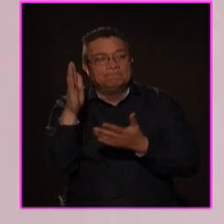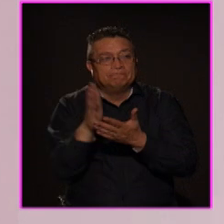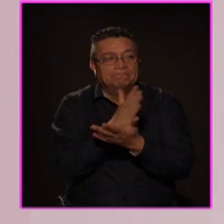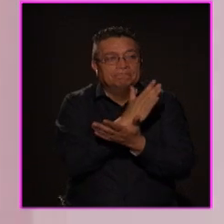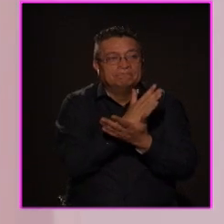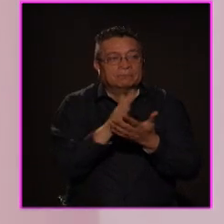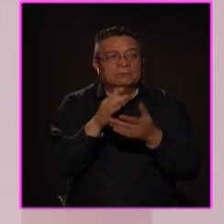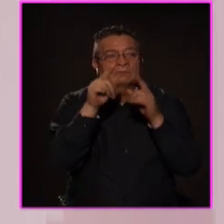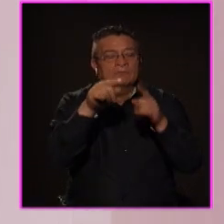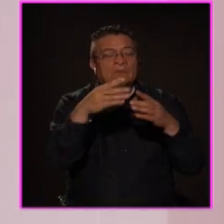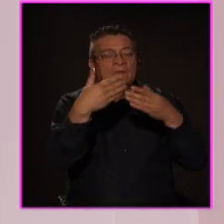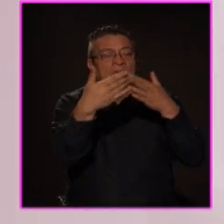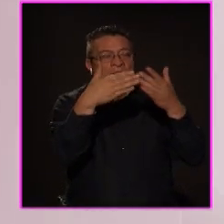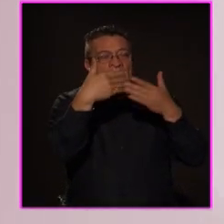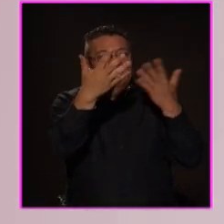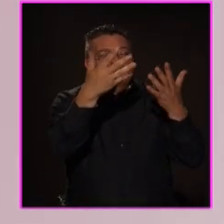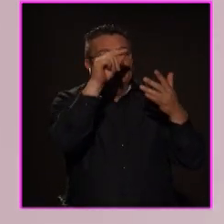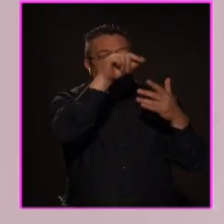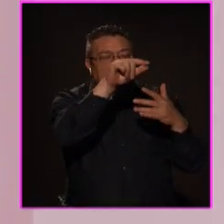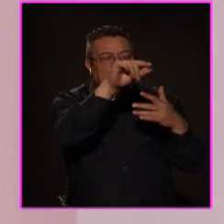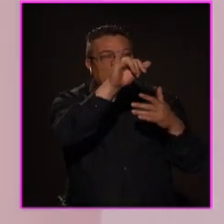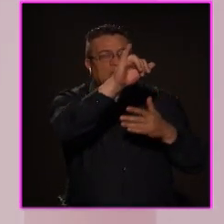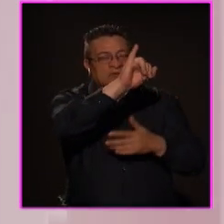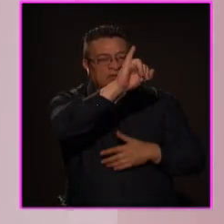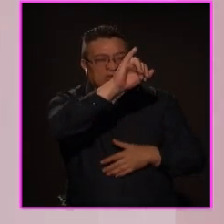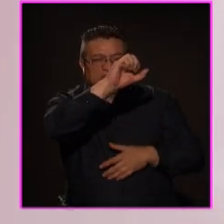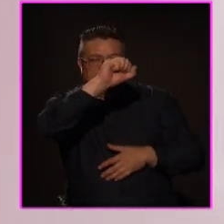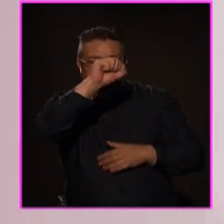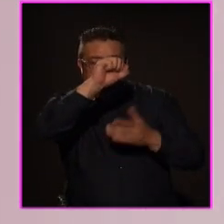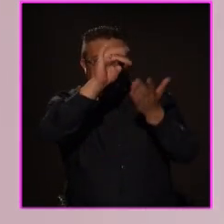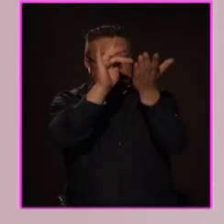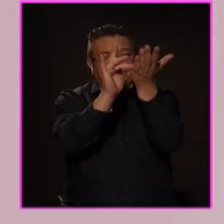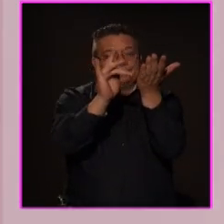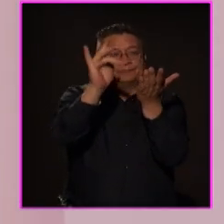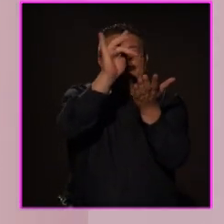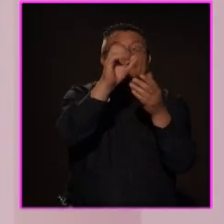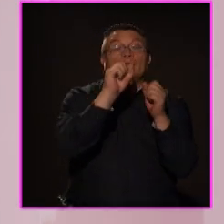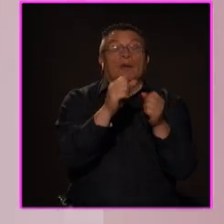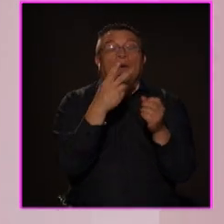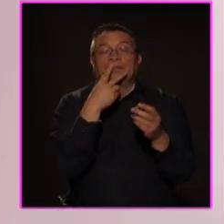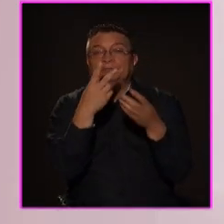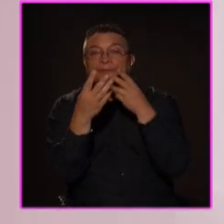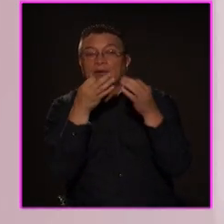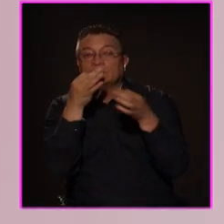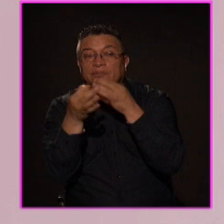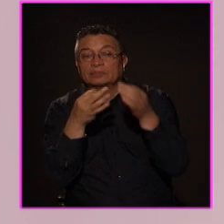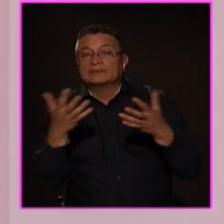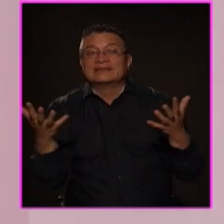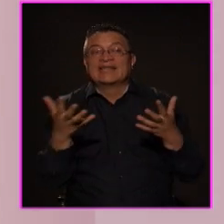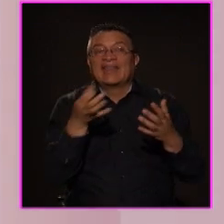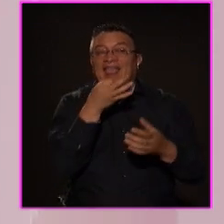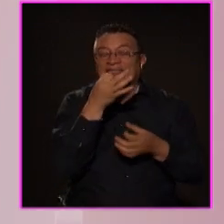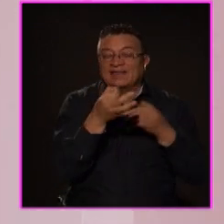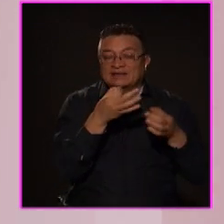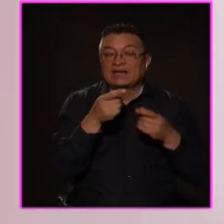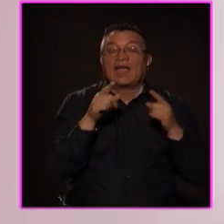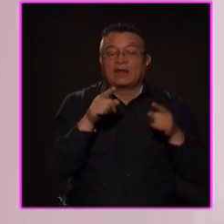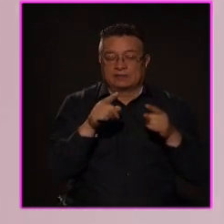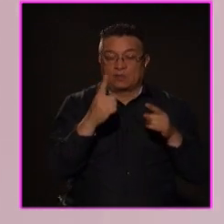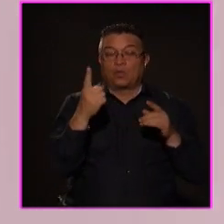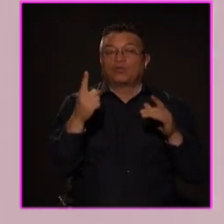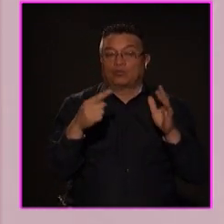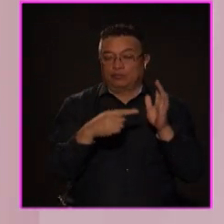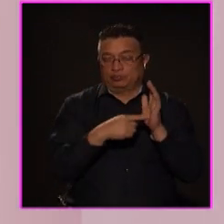it is now. When you look at what is said in the public sphere, so the point that I want to make today is that we should be